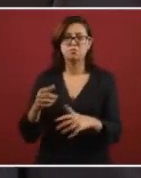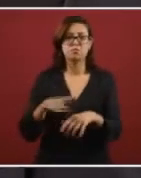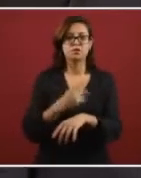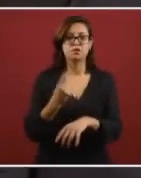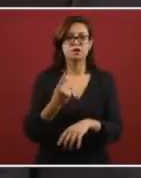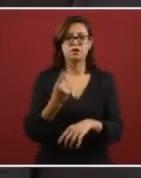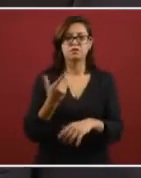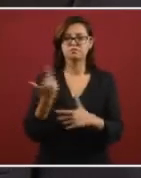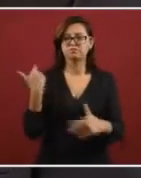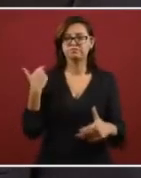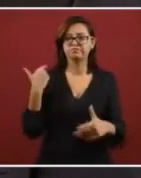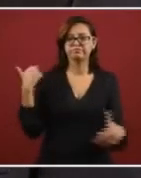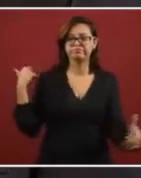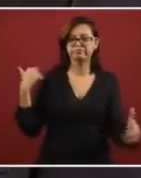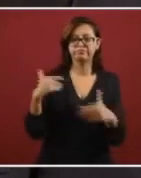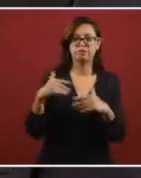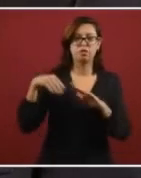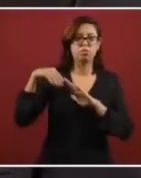how we held down